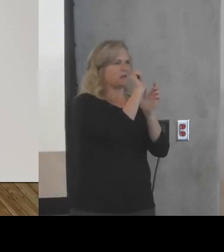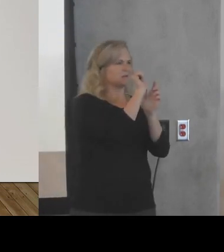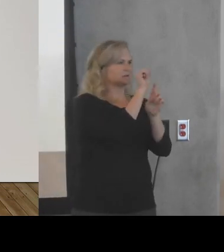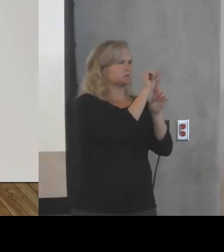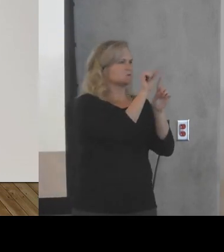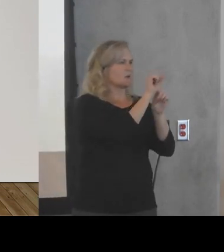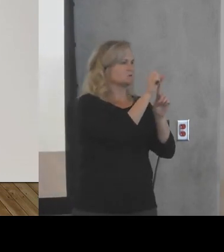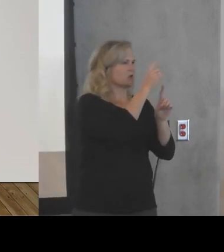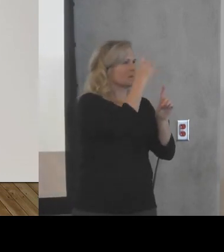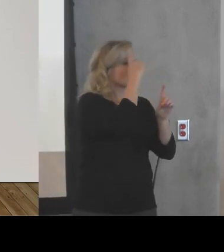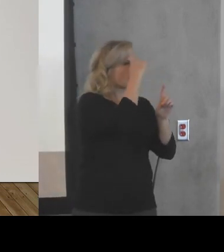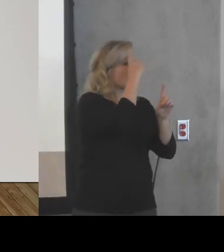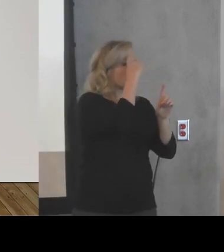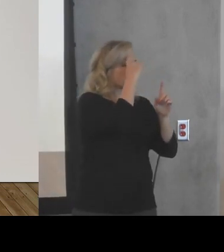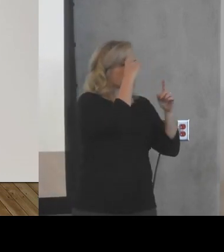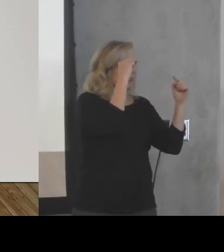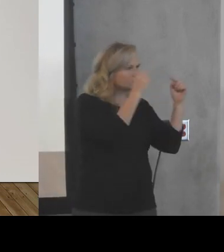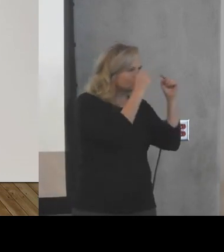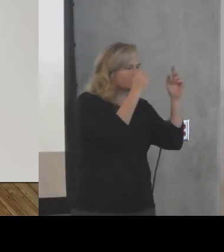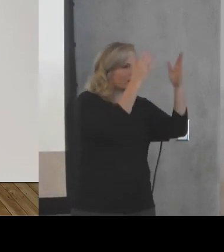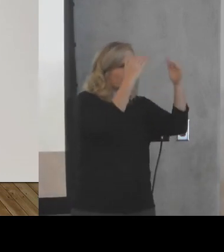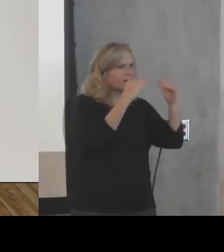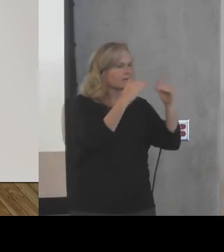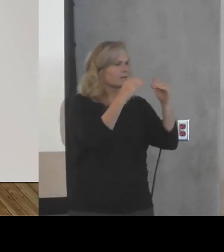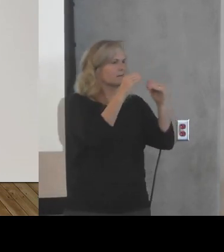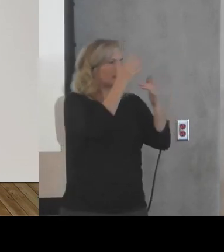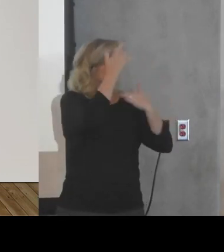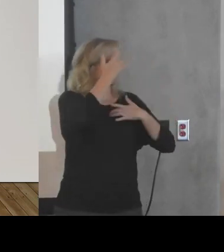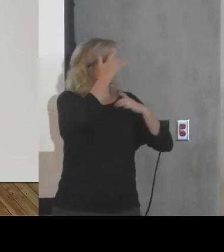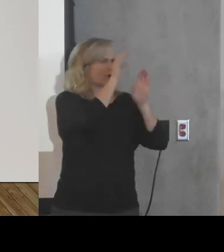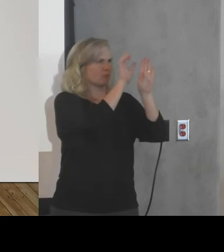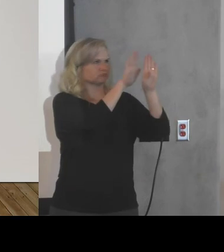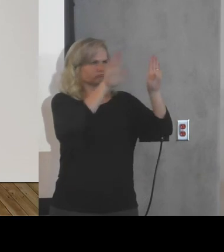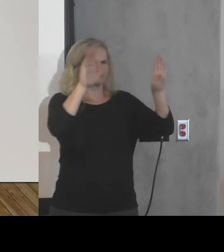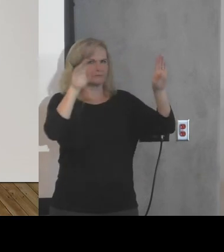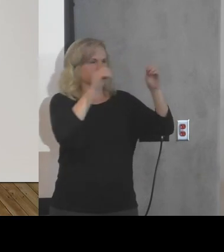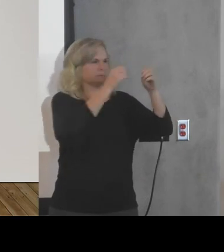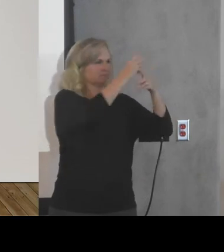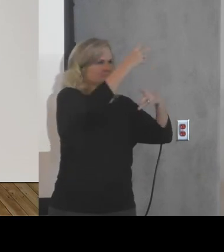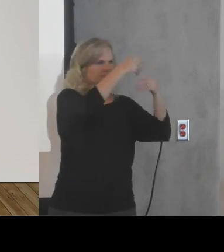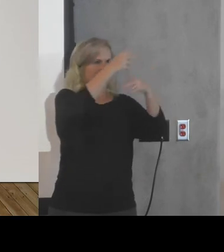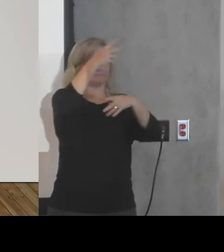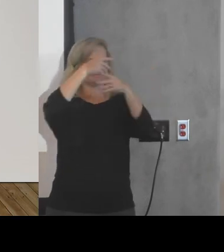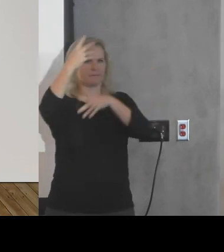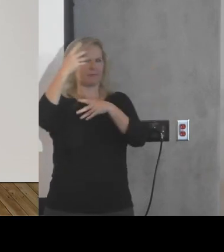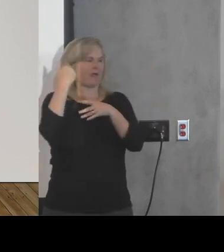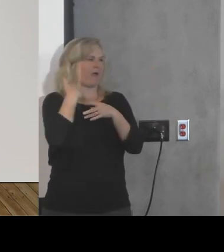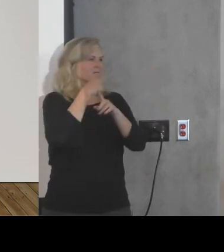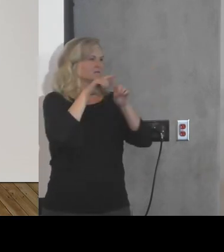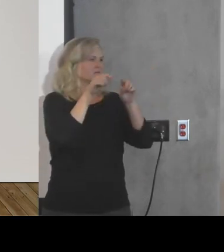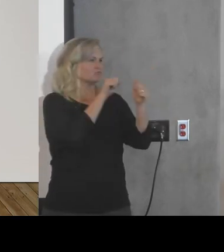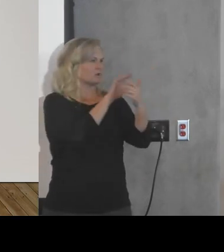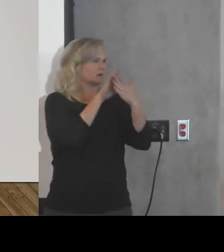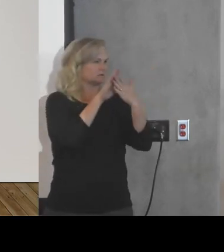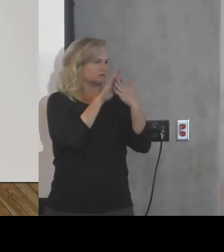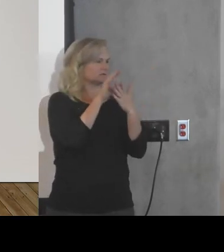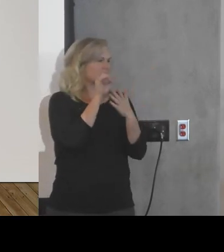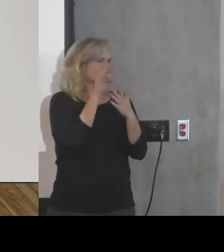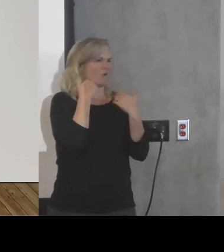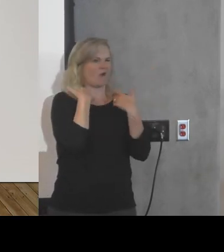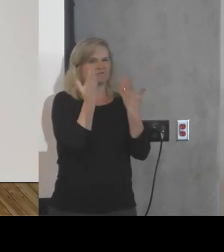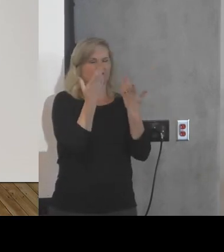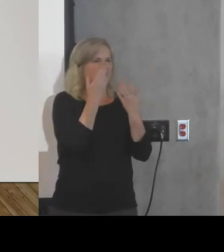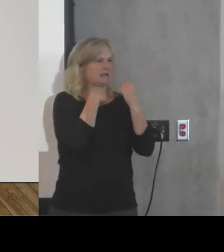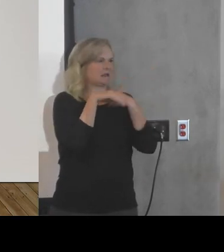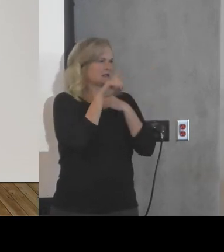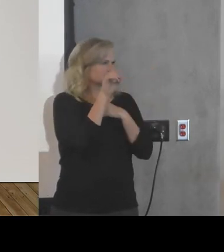needs, if they have central auditory processing, disengagement motivation strategies, eating disorder strategies.